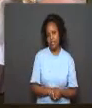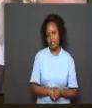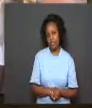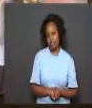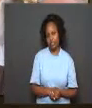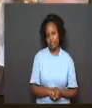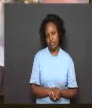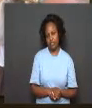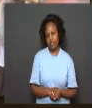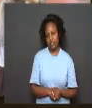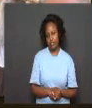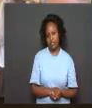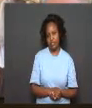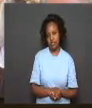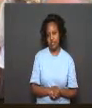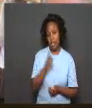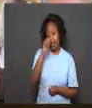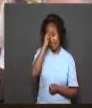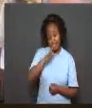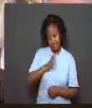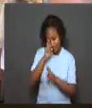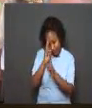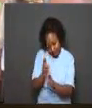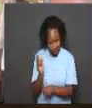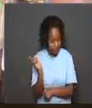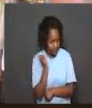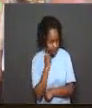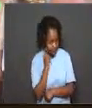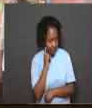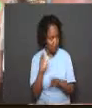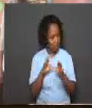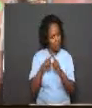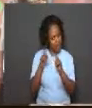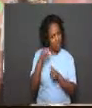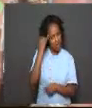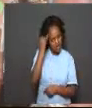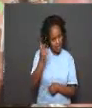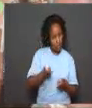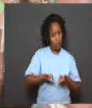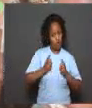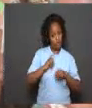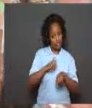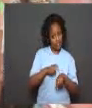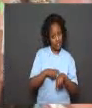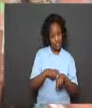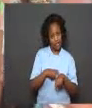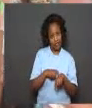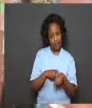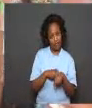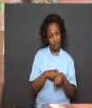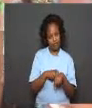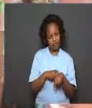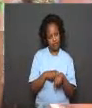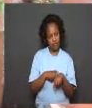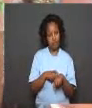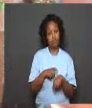listen respectfully to someone who holds different opinions from your own,